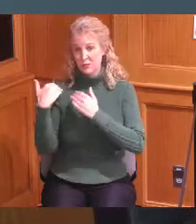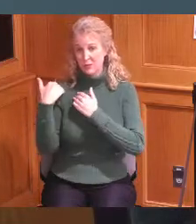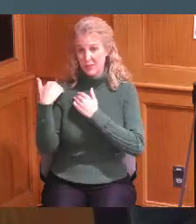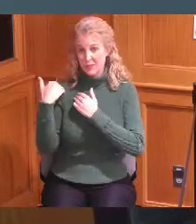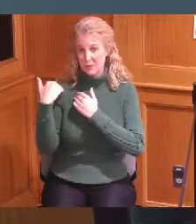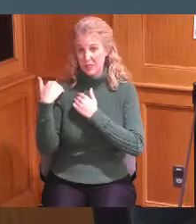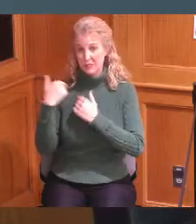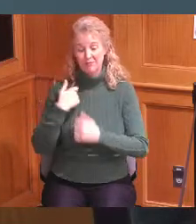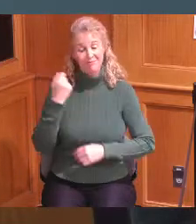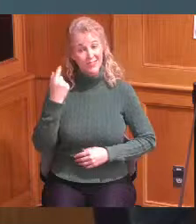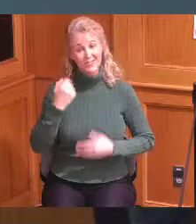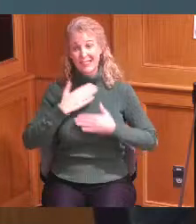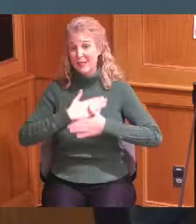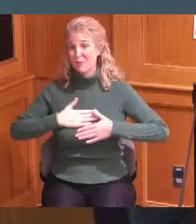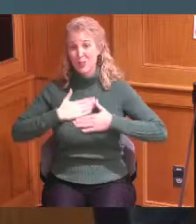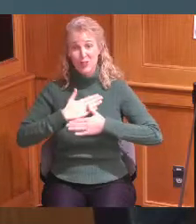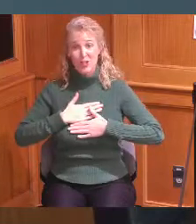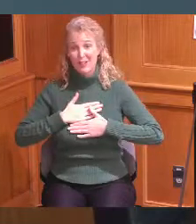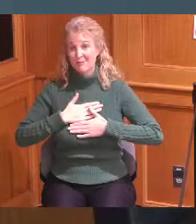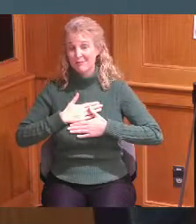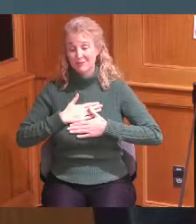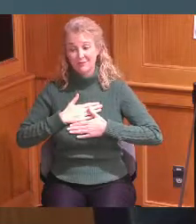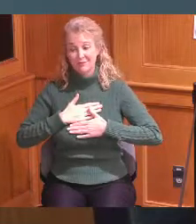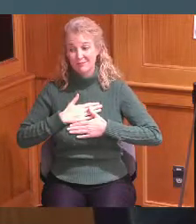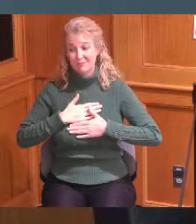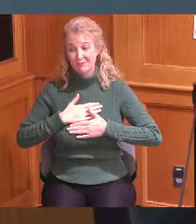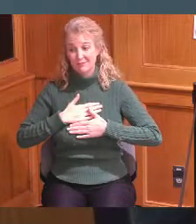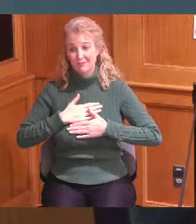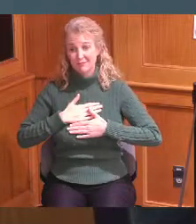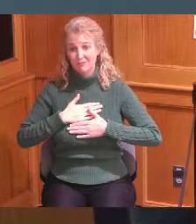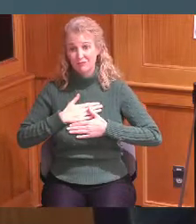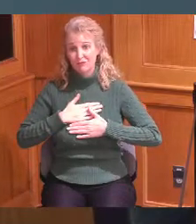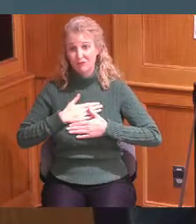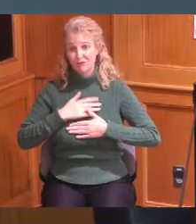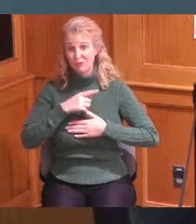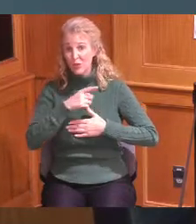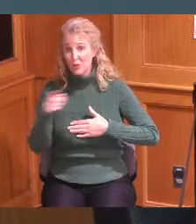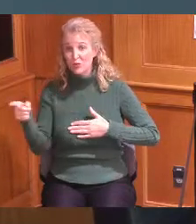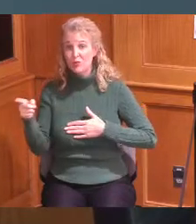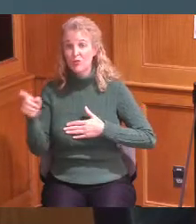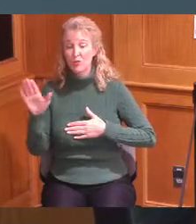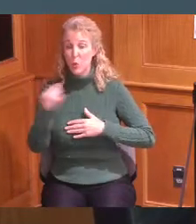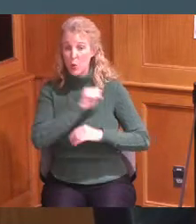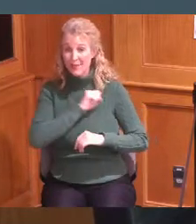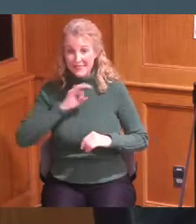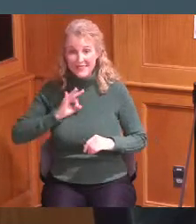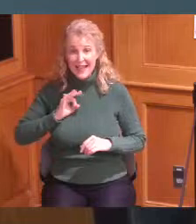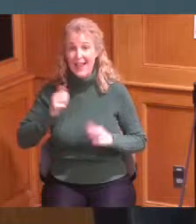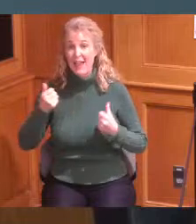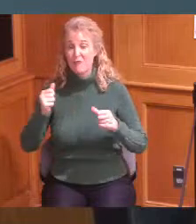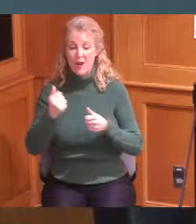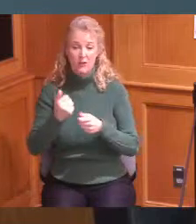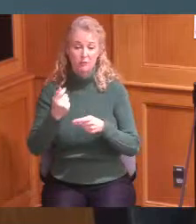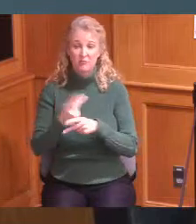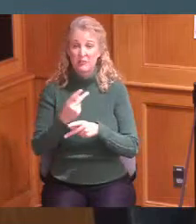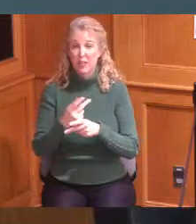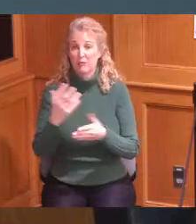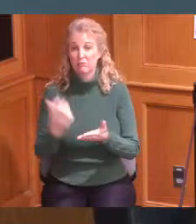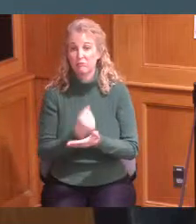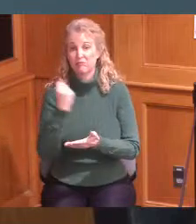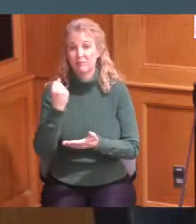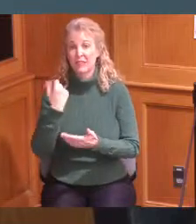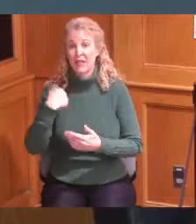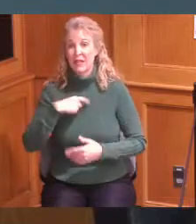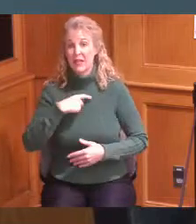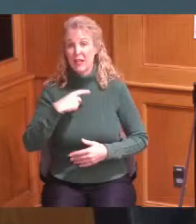And I certainly appreciate you guys trying to utilize the people that you have. And in the long run, homelessness is